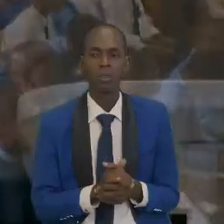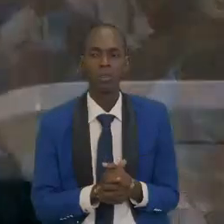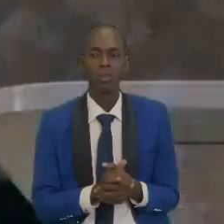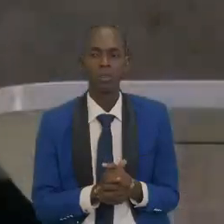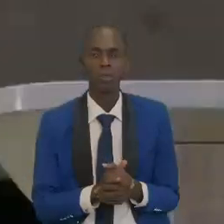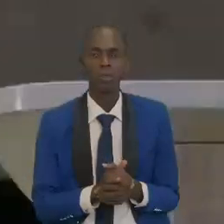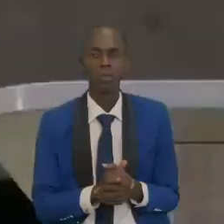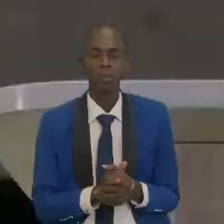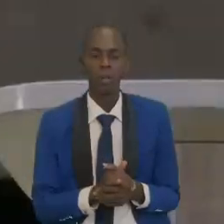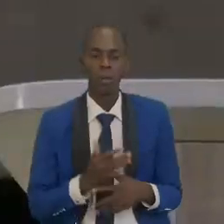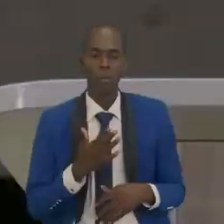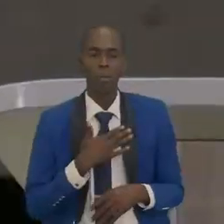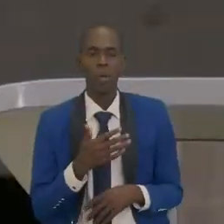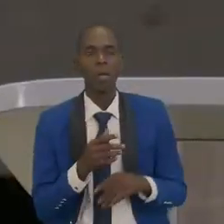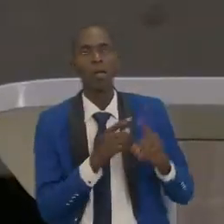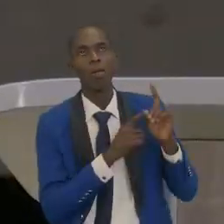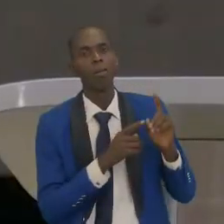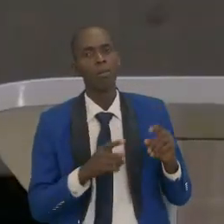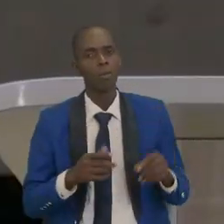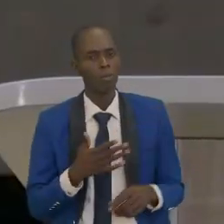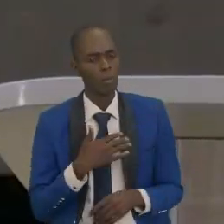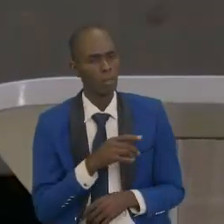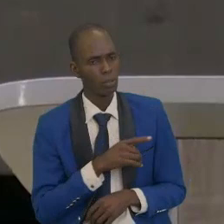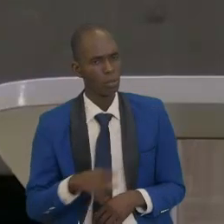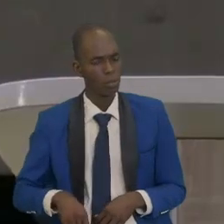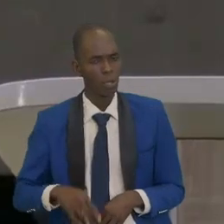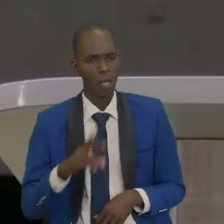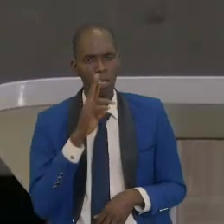my Lord are you that one on the water walking